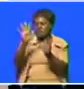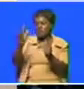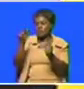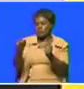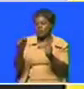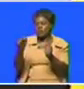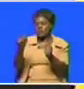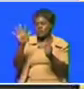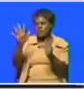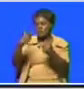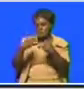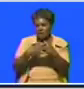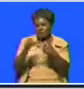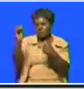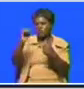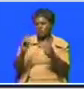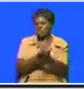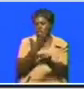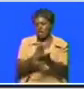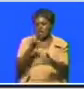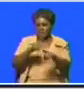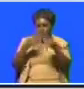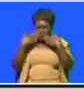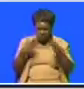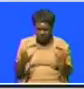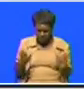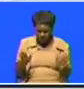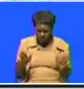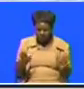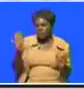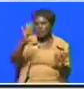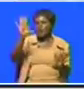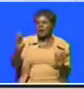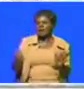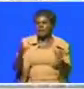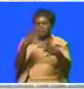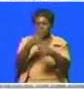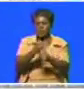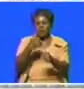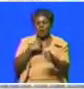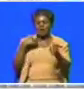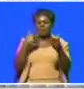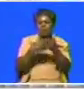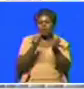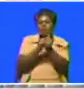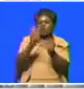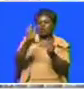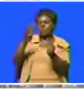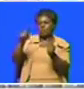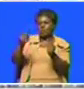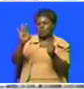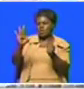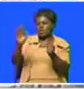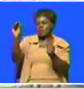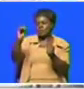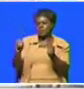at 5.7 billion shillings. Upon the completion of the subscription, Africinvests will hold approximately 14.3% stake